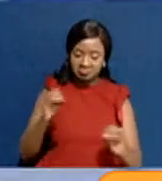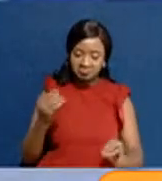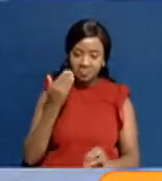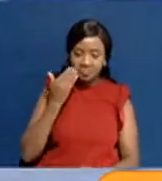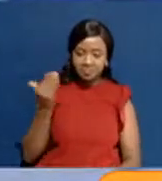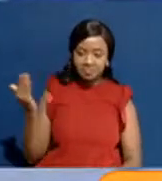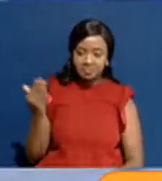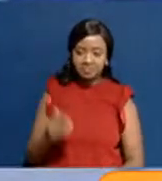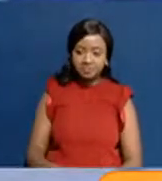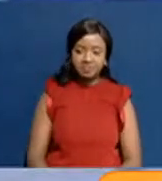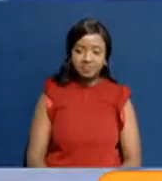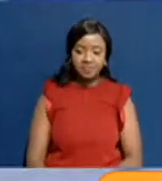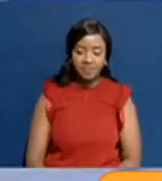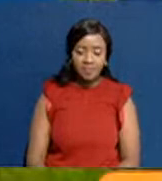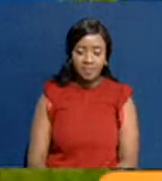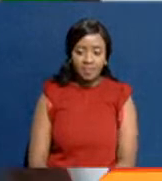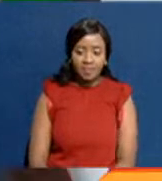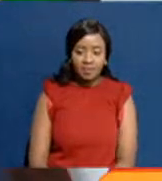time.